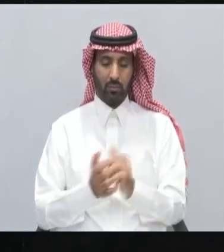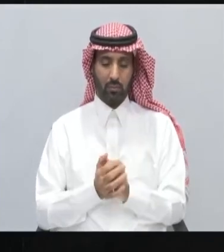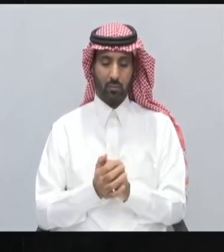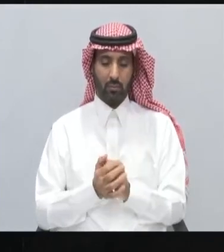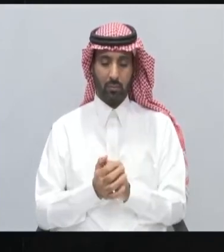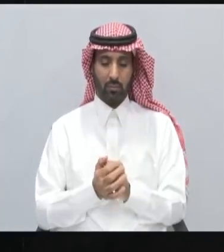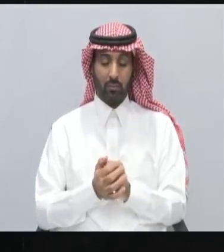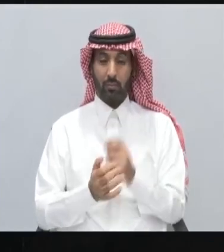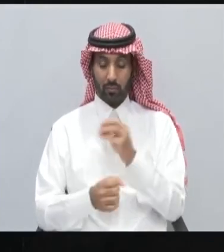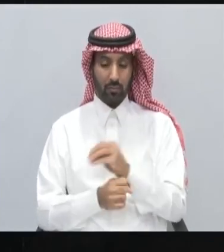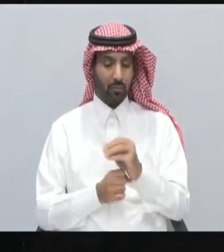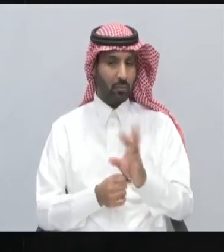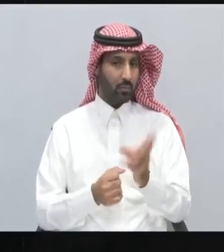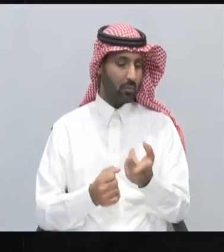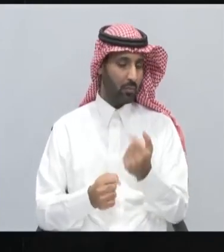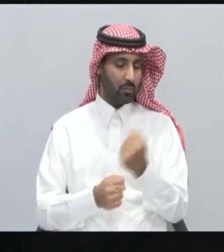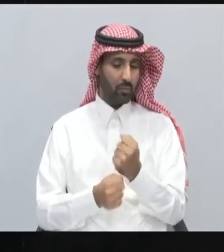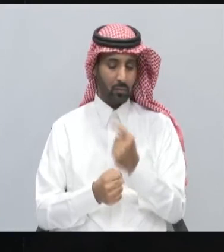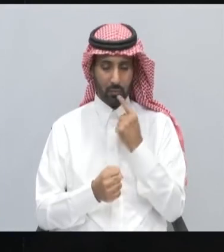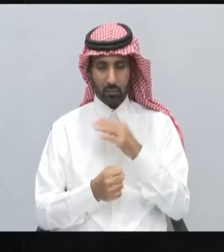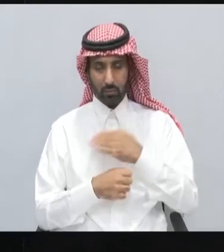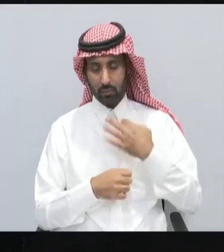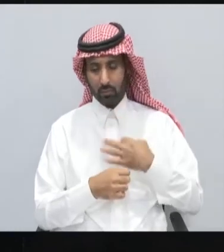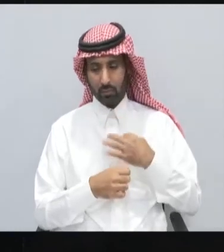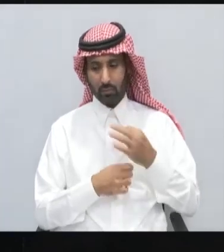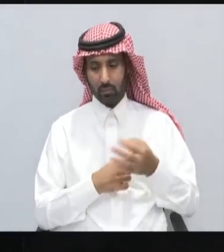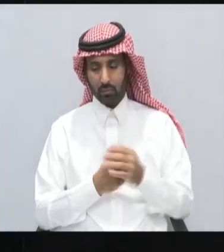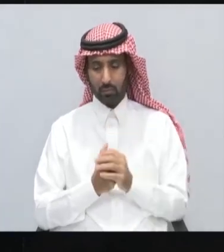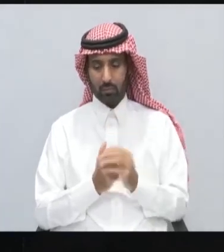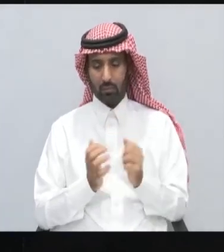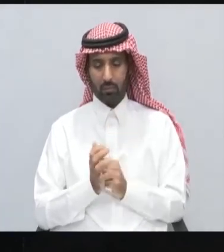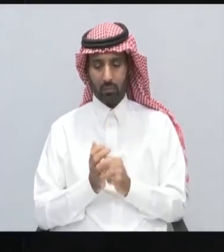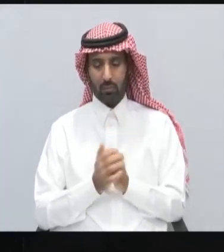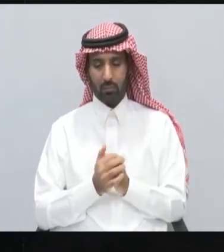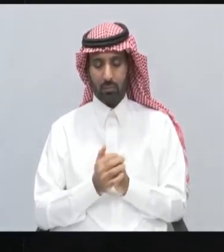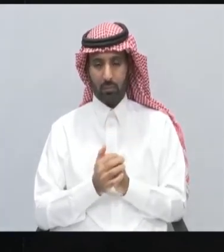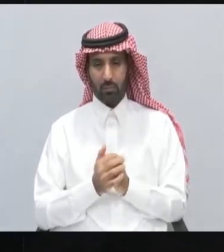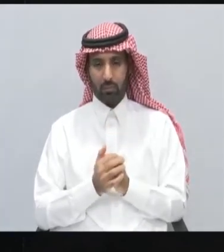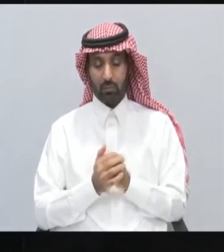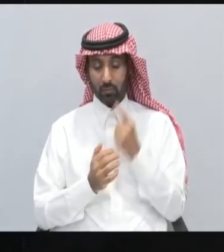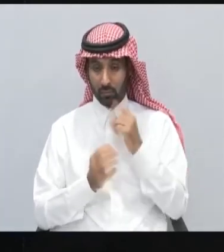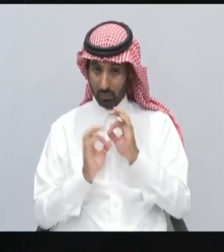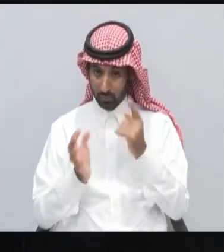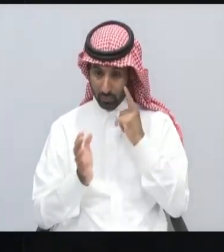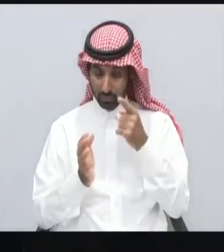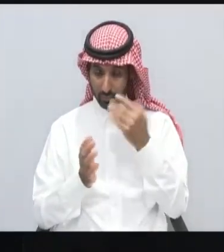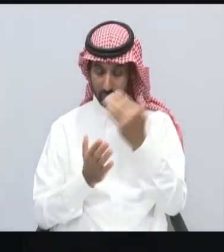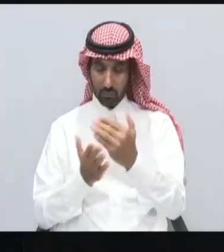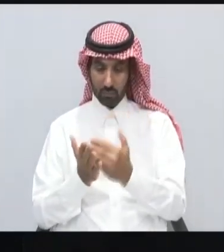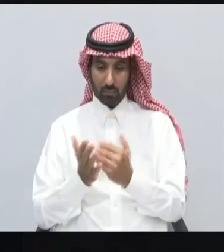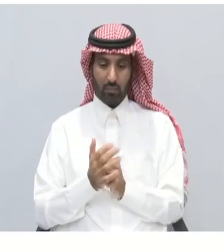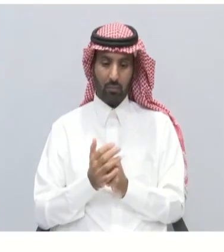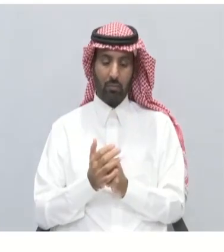and asked. They told me what did they miss about their houses. Hopefully this makes everything easier for all of